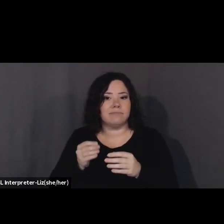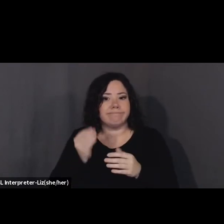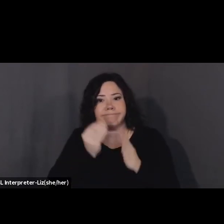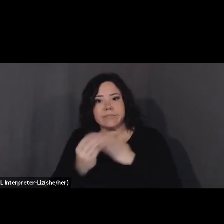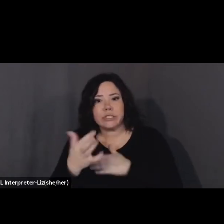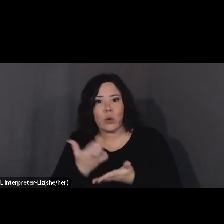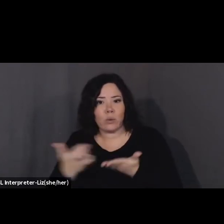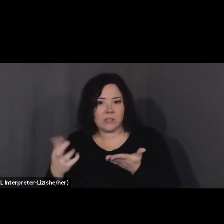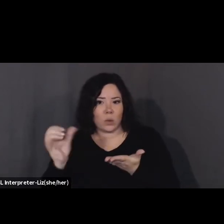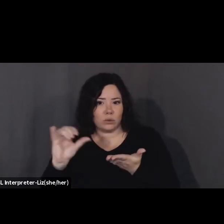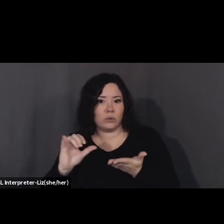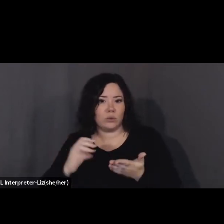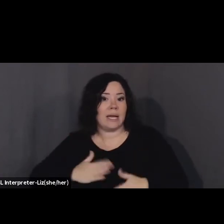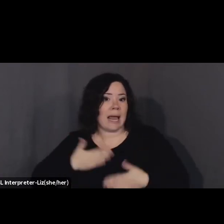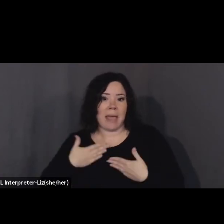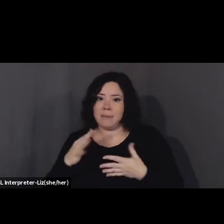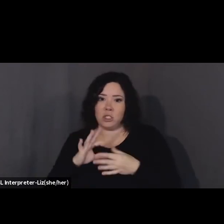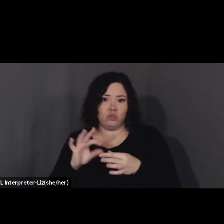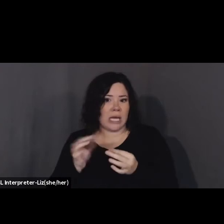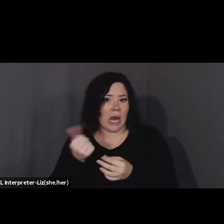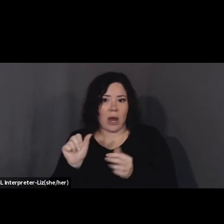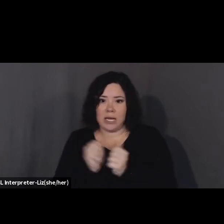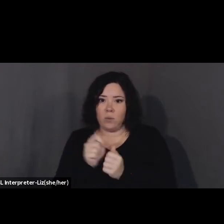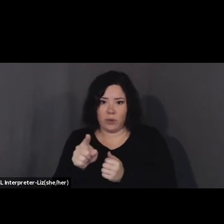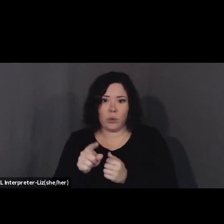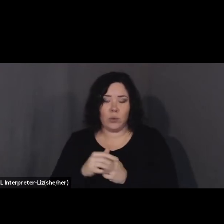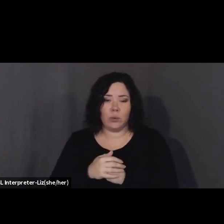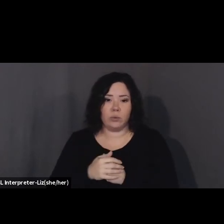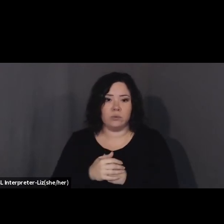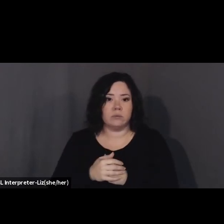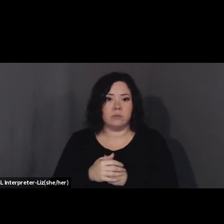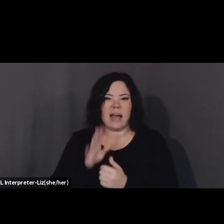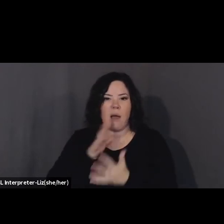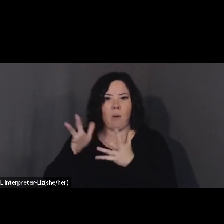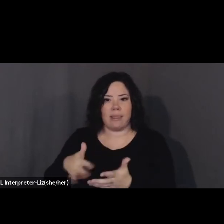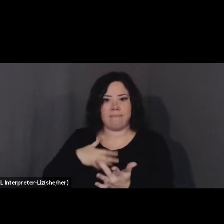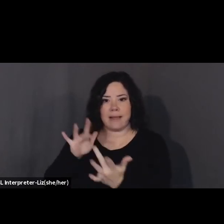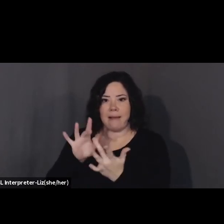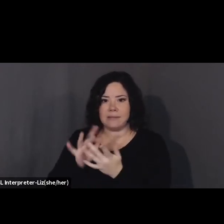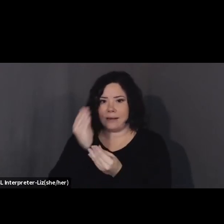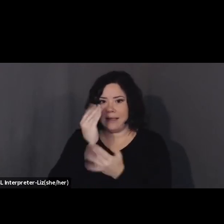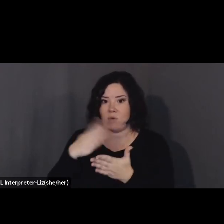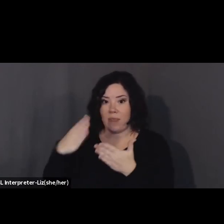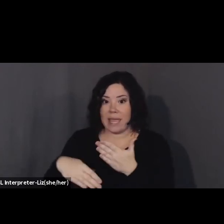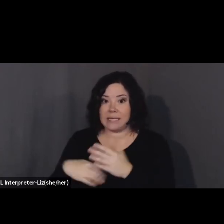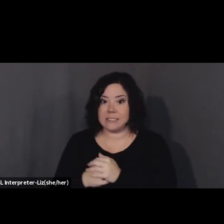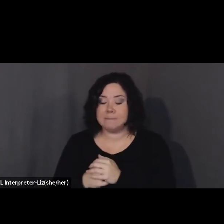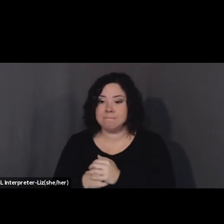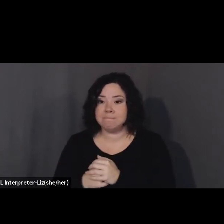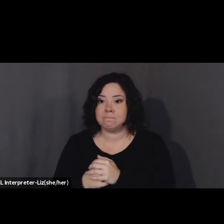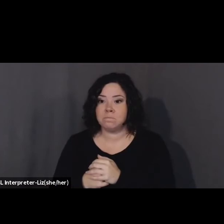really happy to share anything with you further about that. I'll have my contact information at the end.